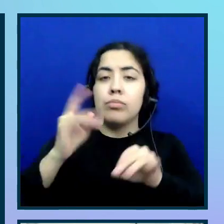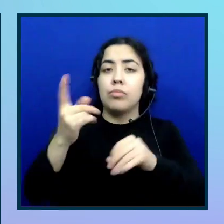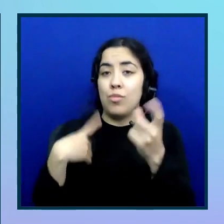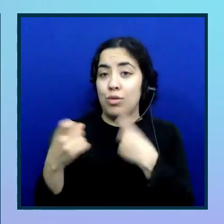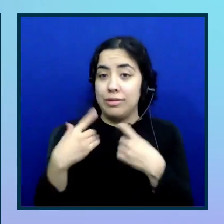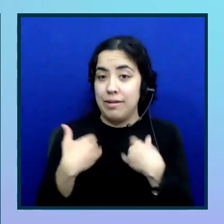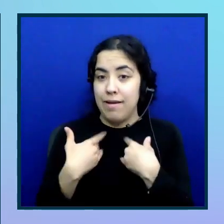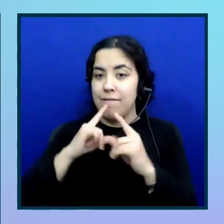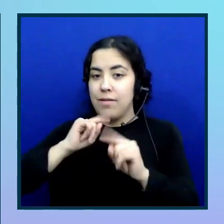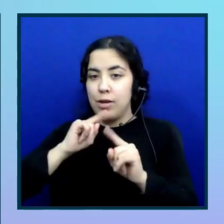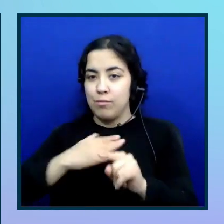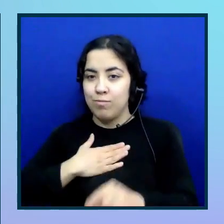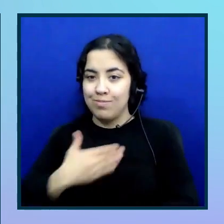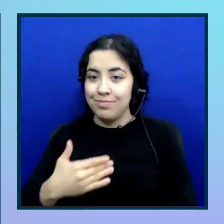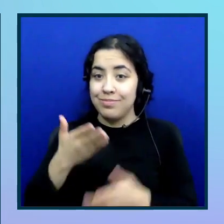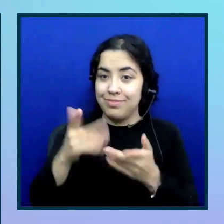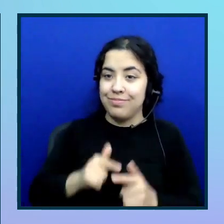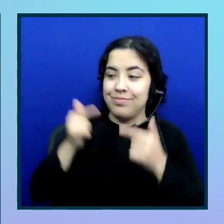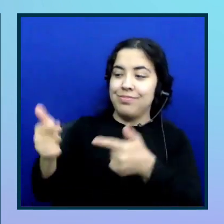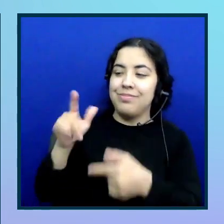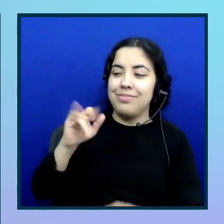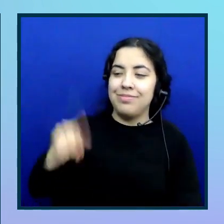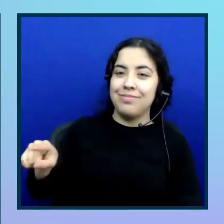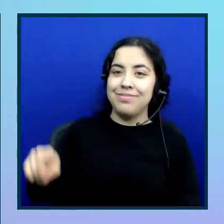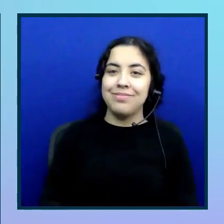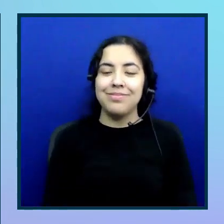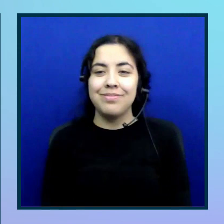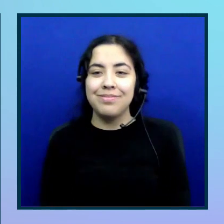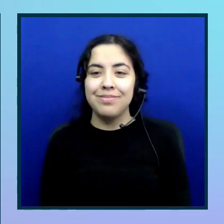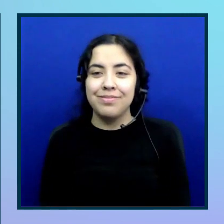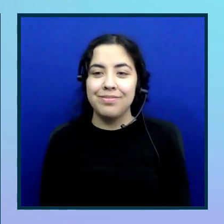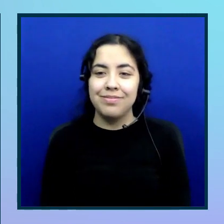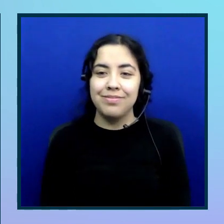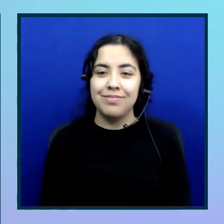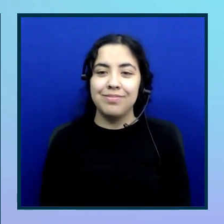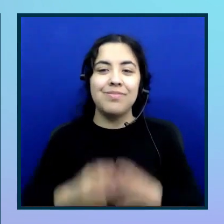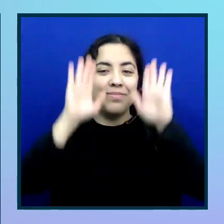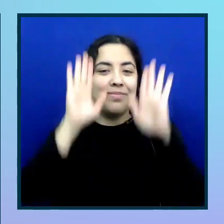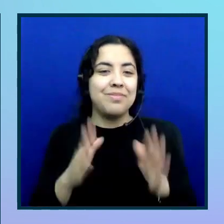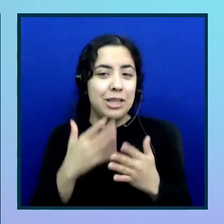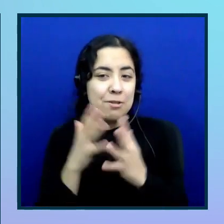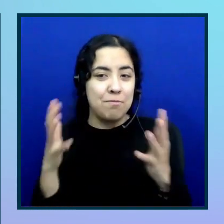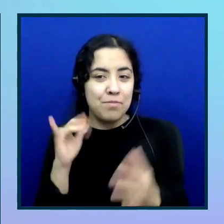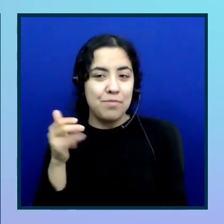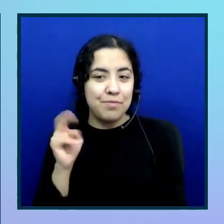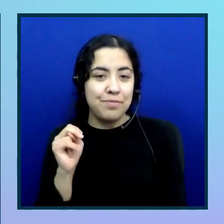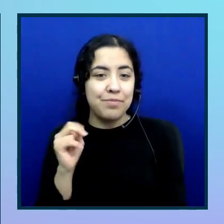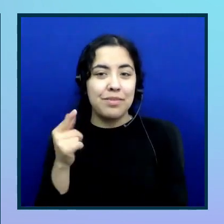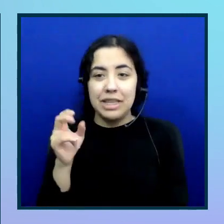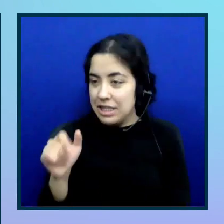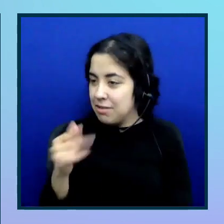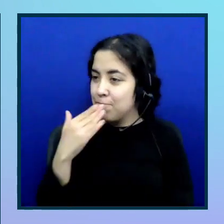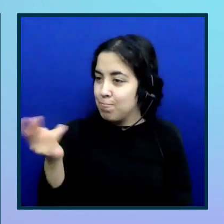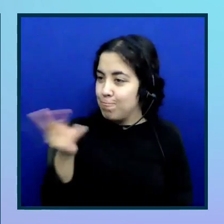and answers. Liz, over to you. Awesome. Thank you so much, Jason, Glenda, for a